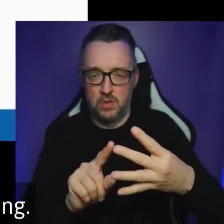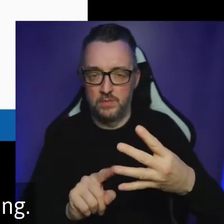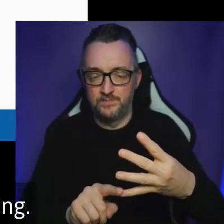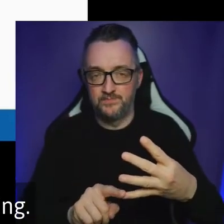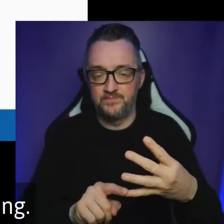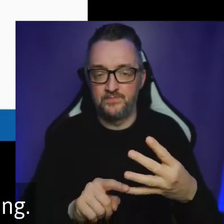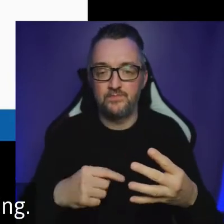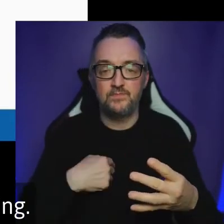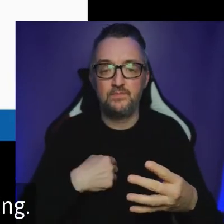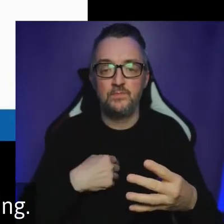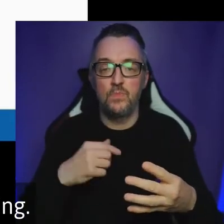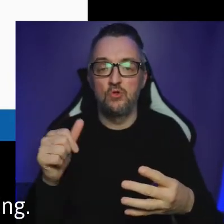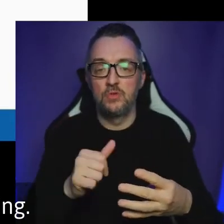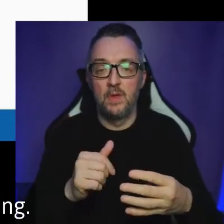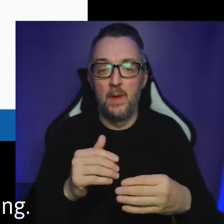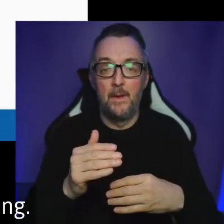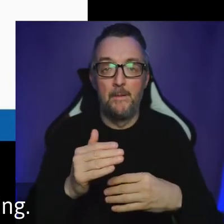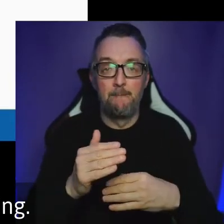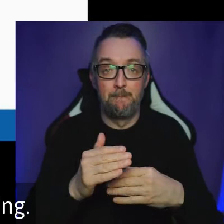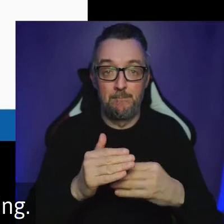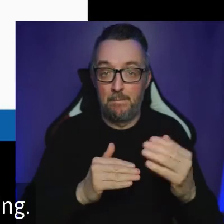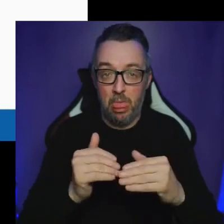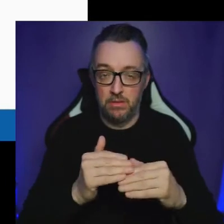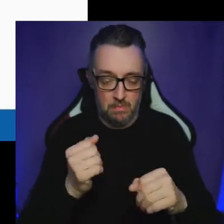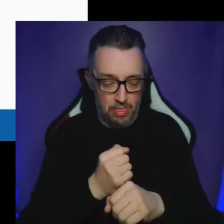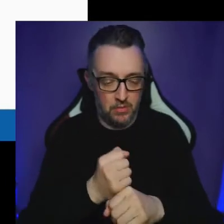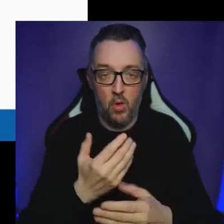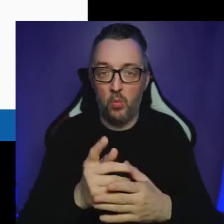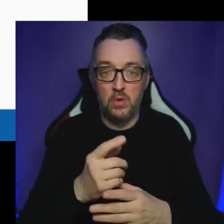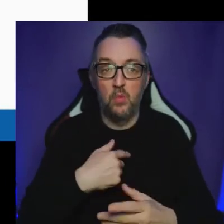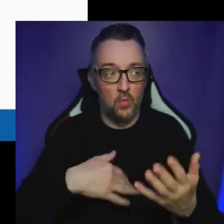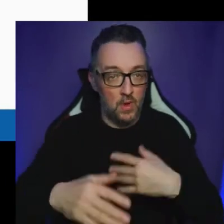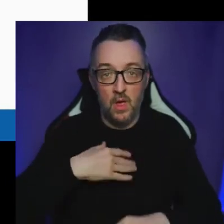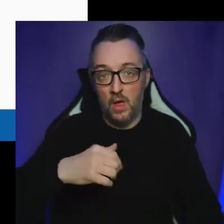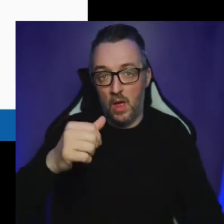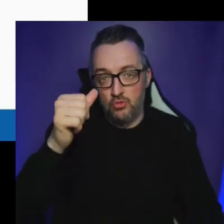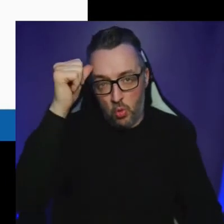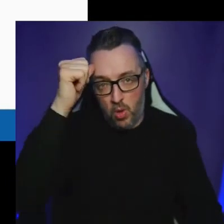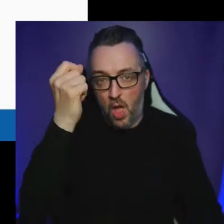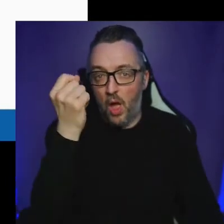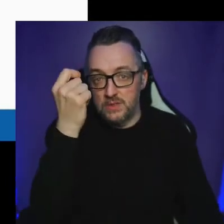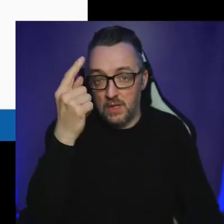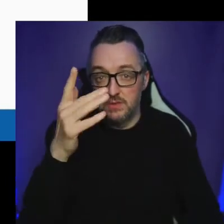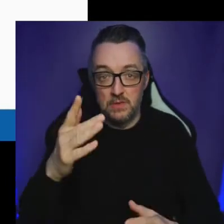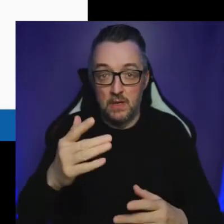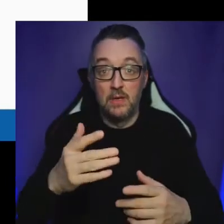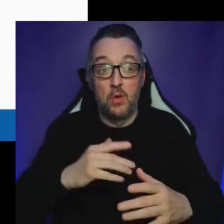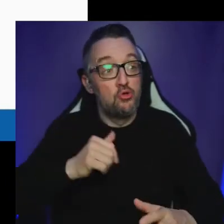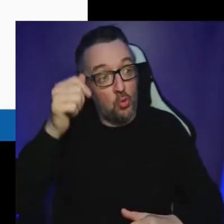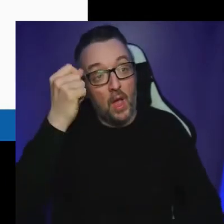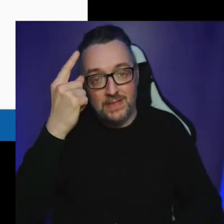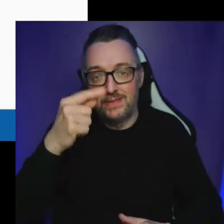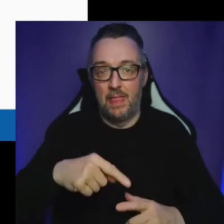be building on an existing understanding. We know lots of stuff already. And this is one of the things that